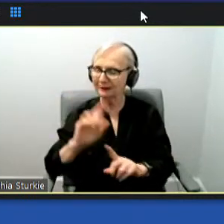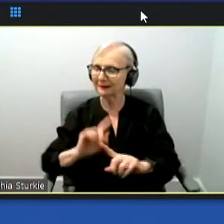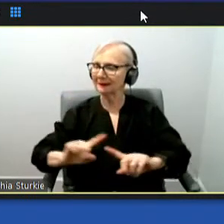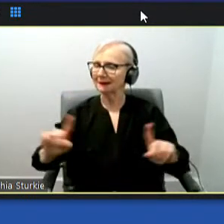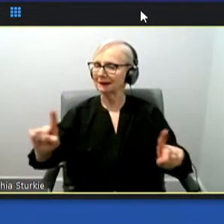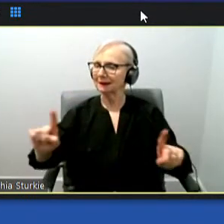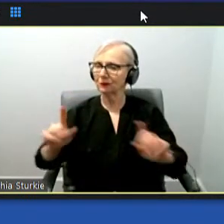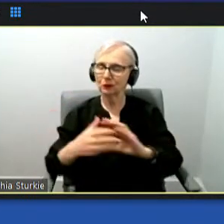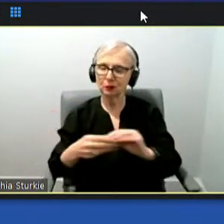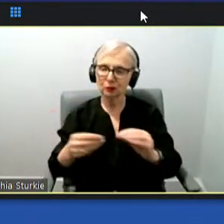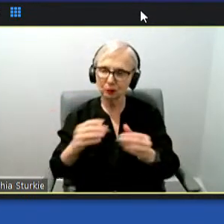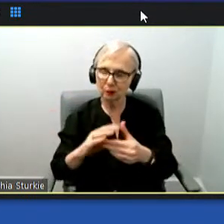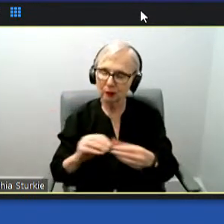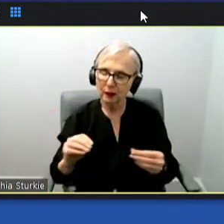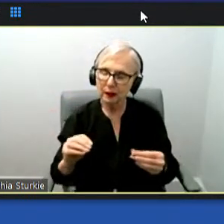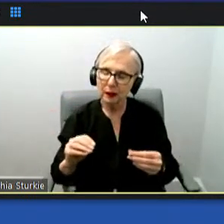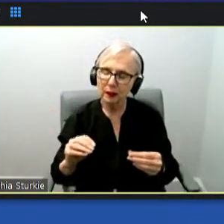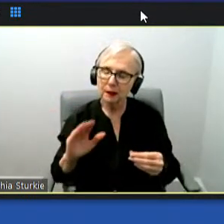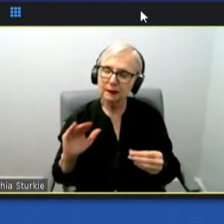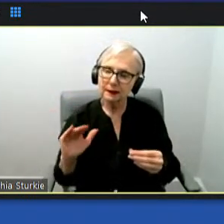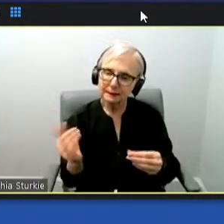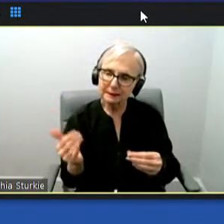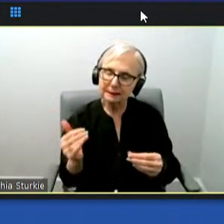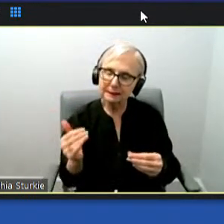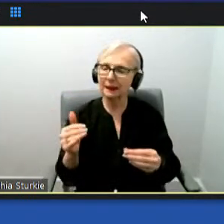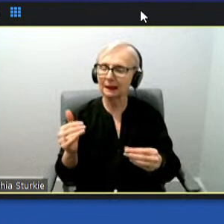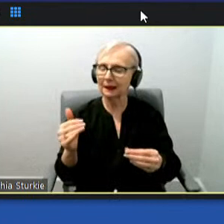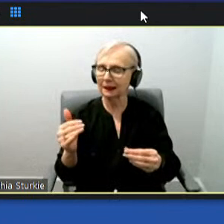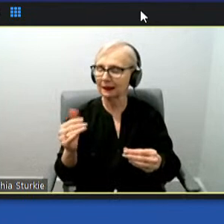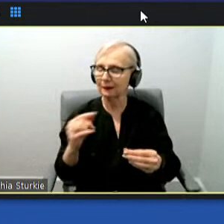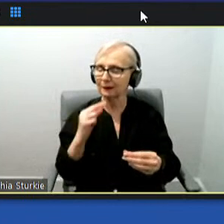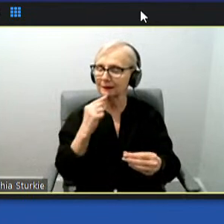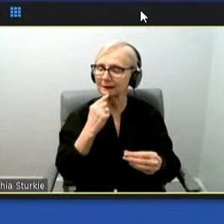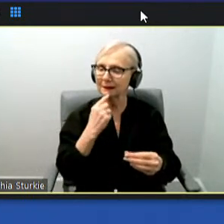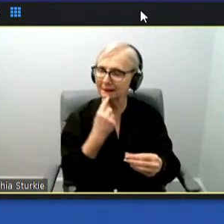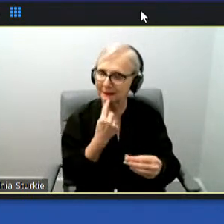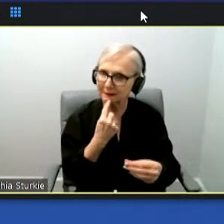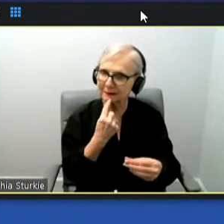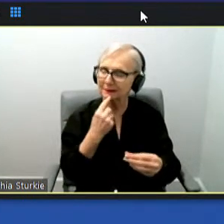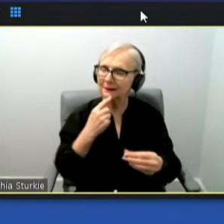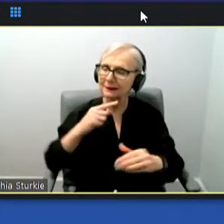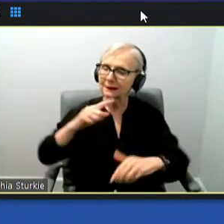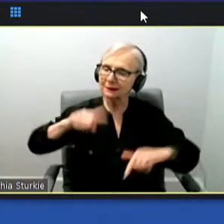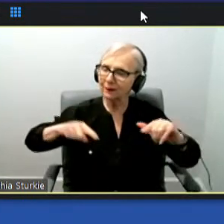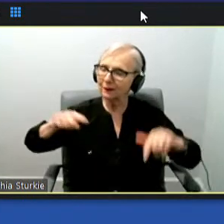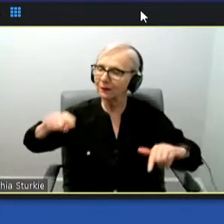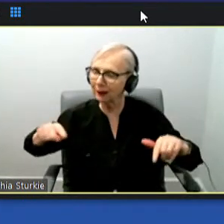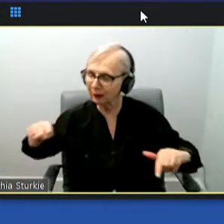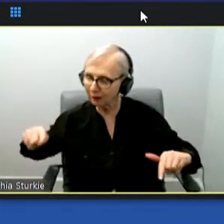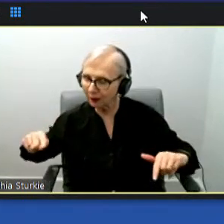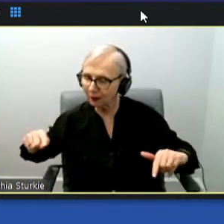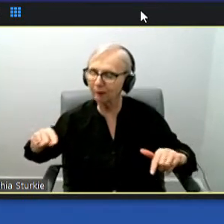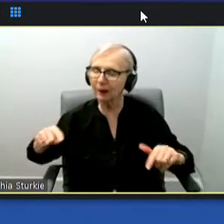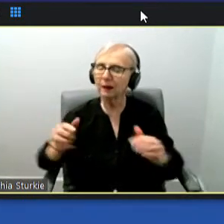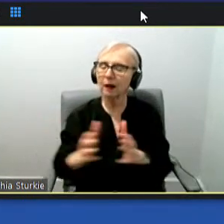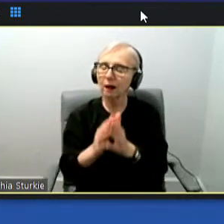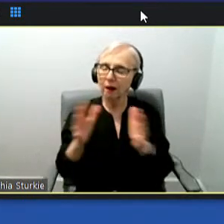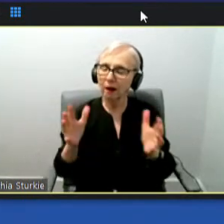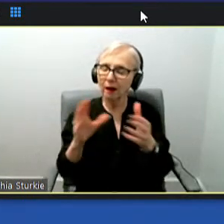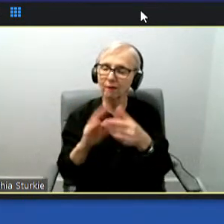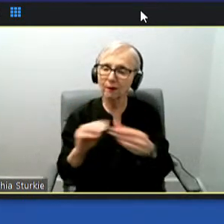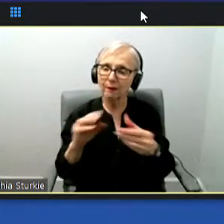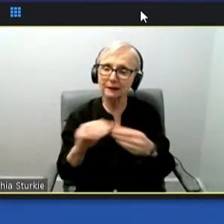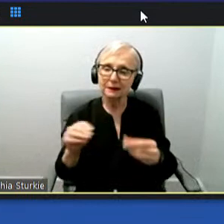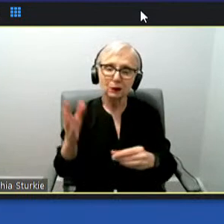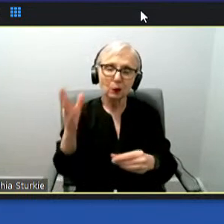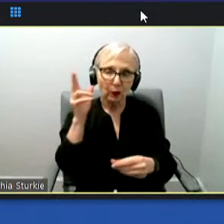And so again, a pretty variable picture on what severity might look like. But a lot of the messaging that we're hearing from other